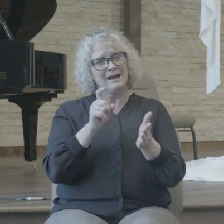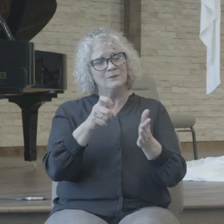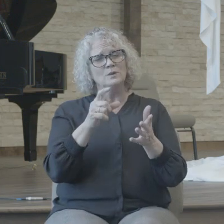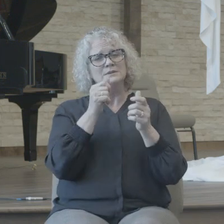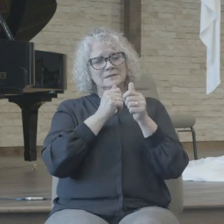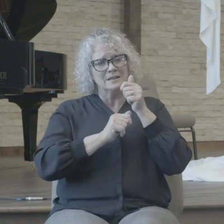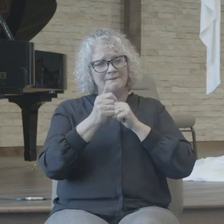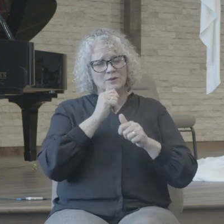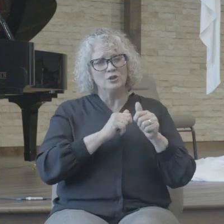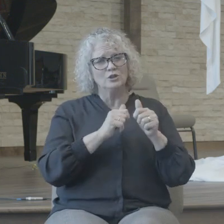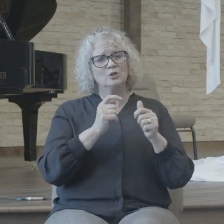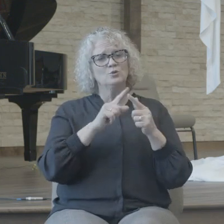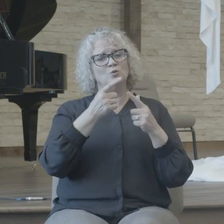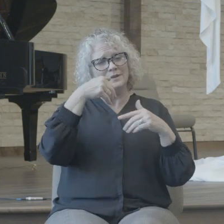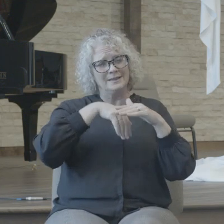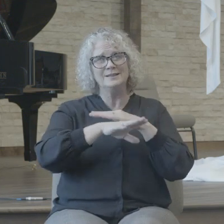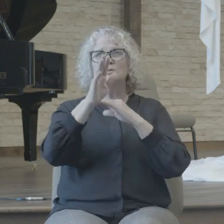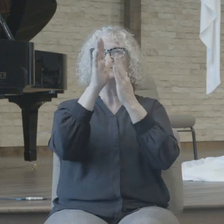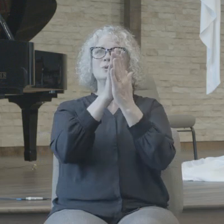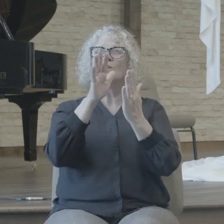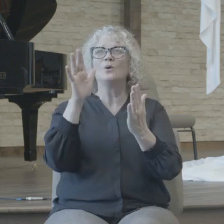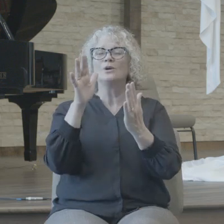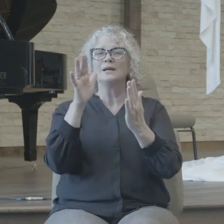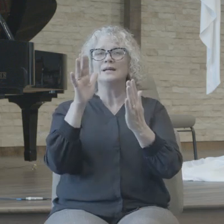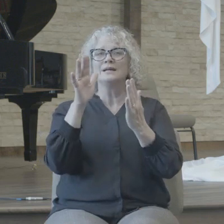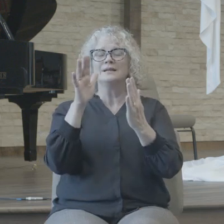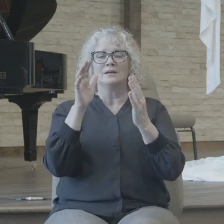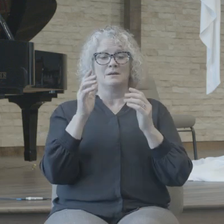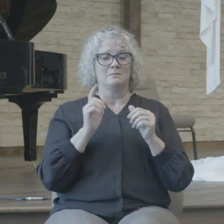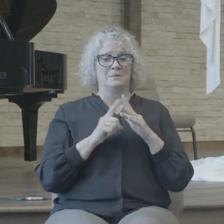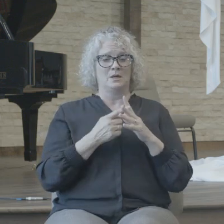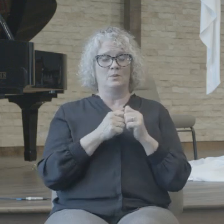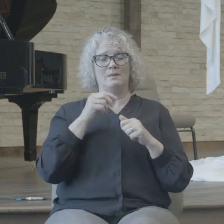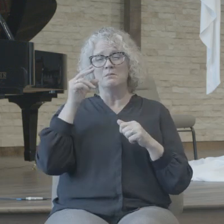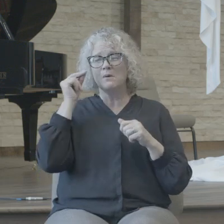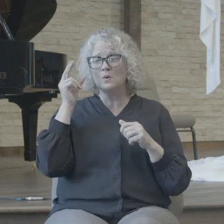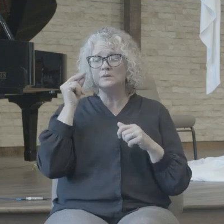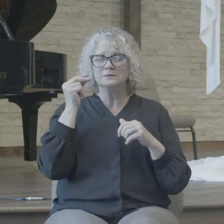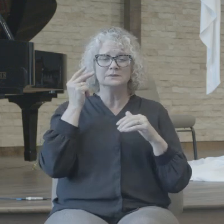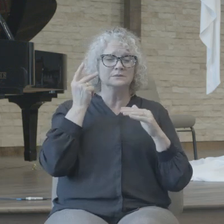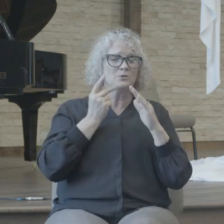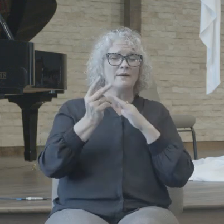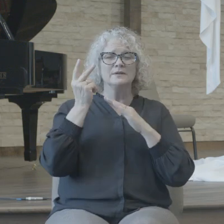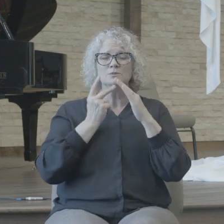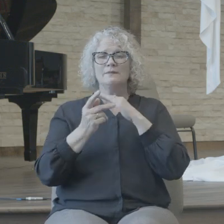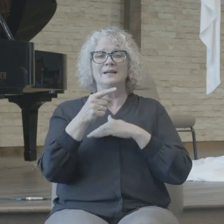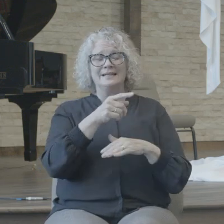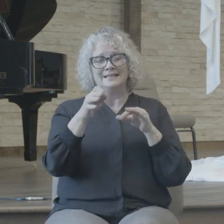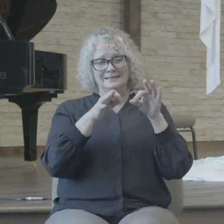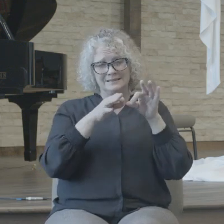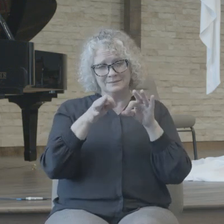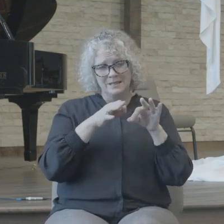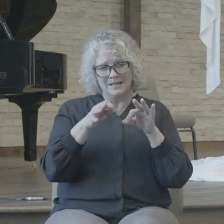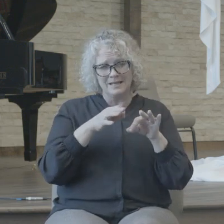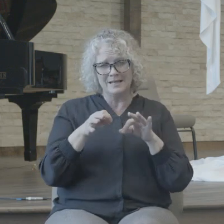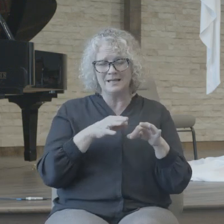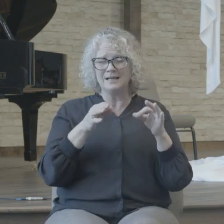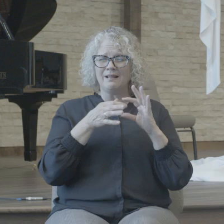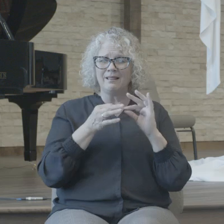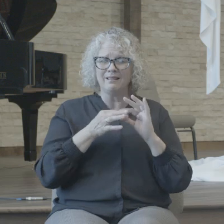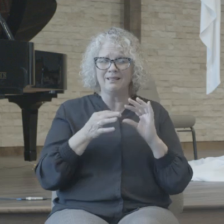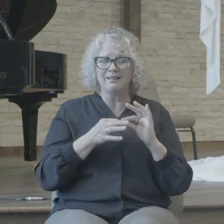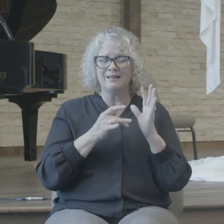glory? And beginning with Moses and all the prophets, he explained to them what was said in all the